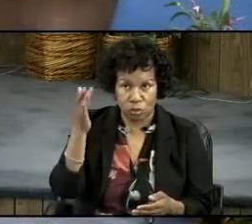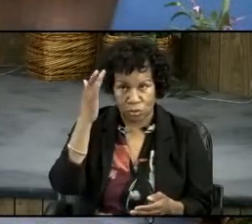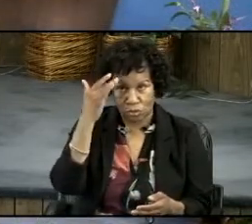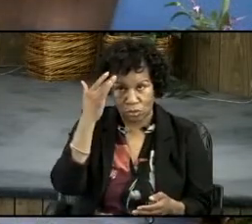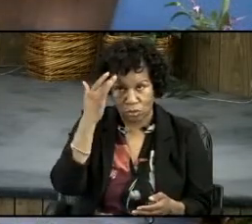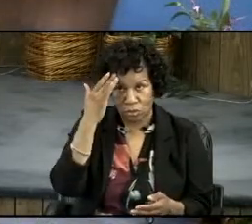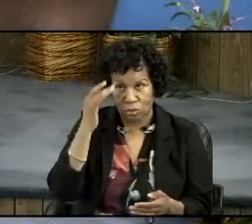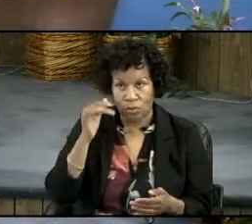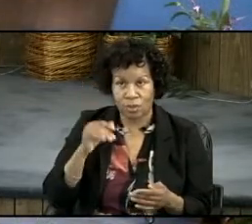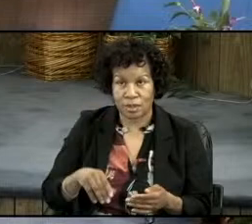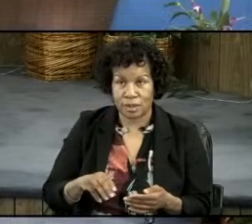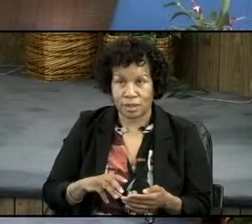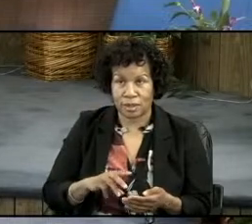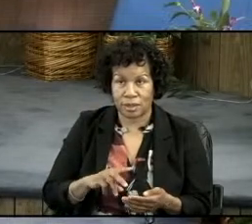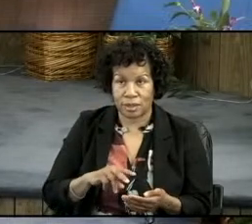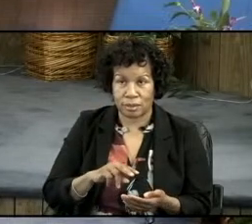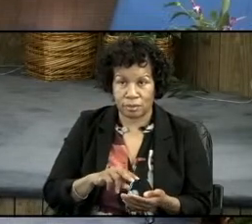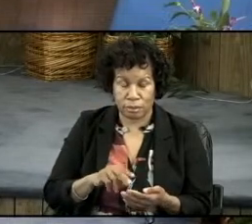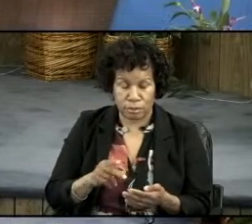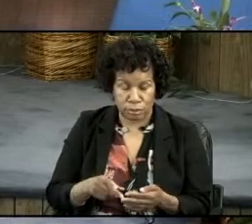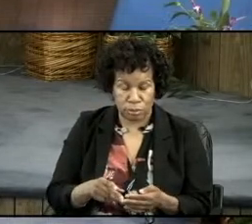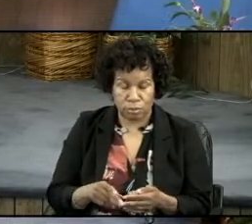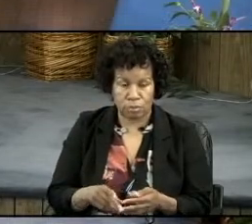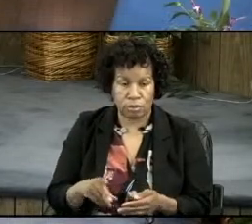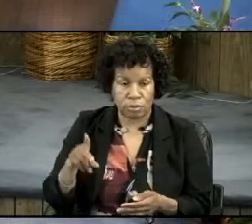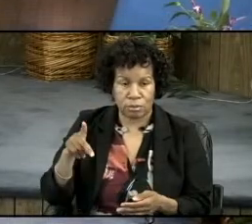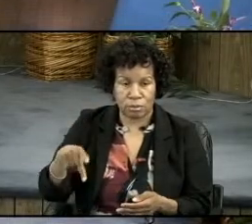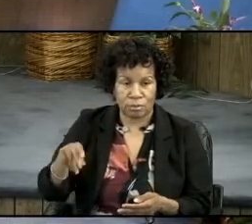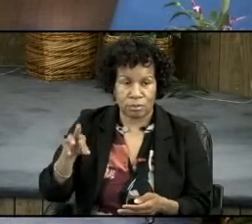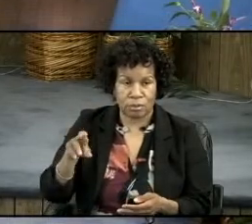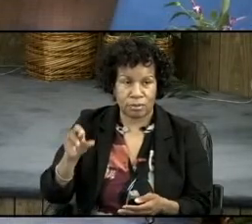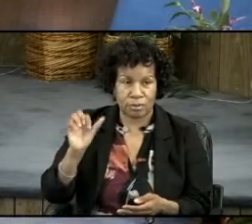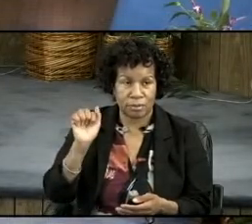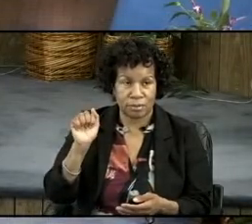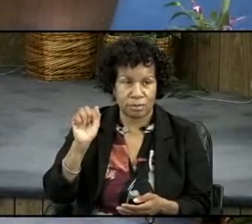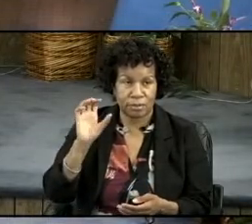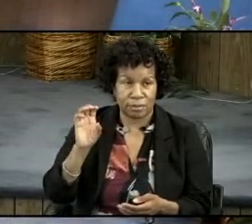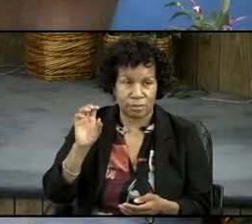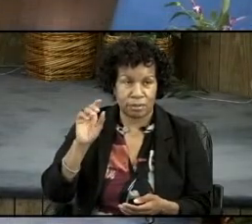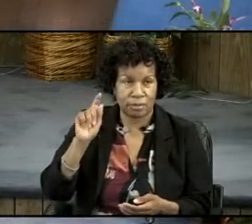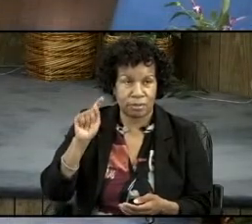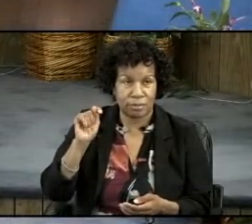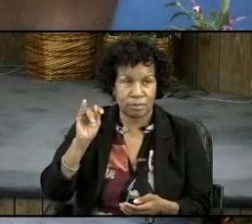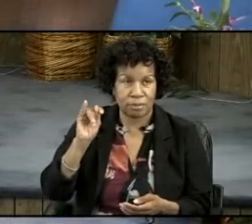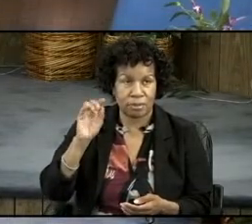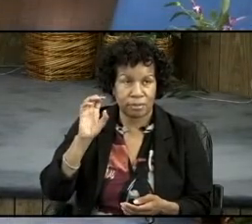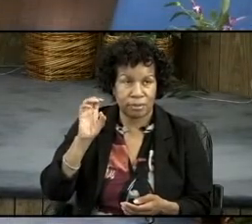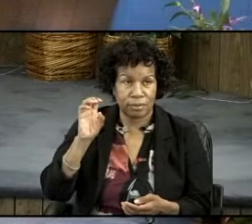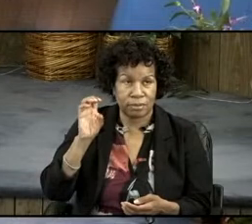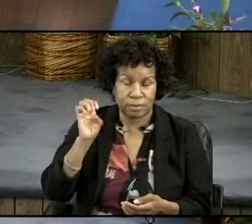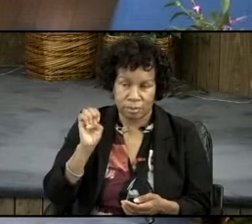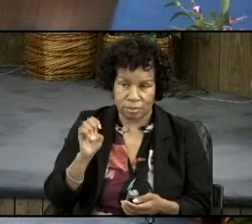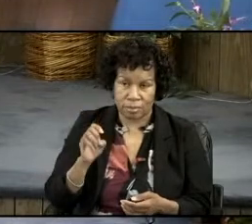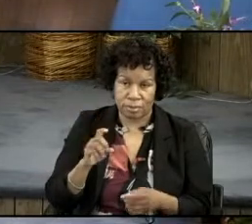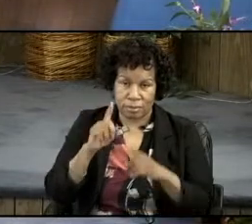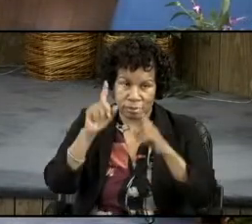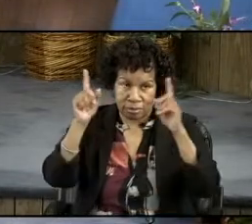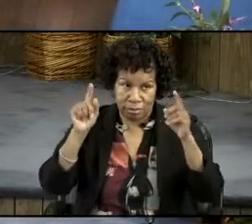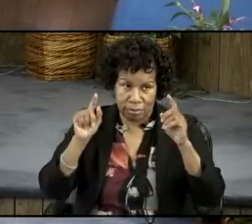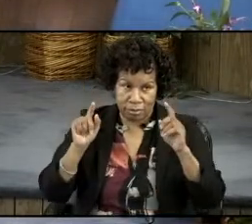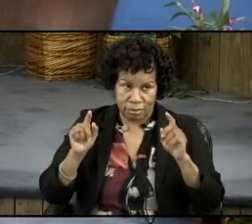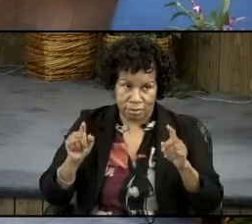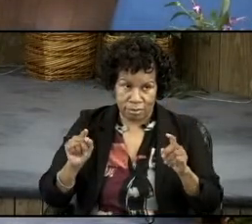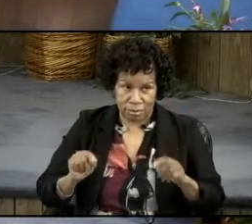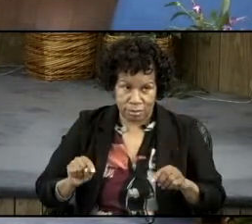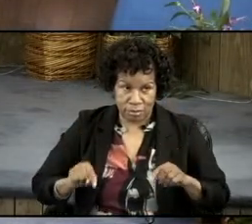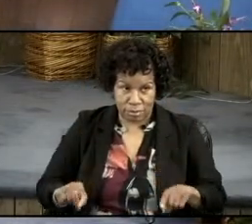is, have you put it to the test? And so here, they were confident. Didn't I tell